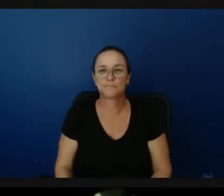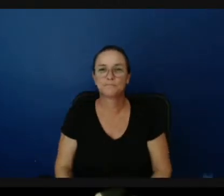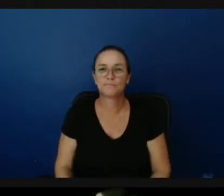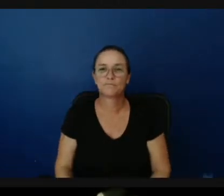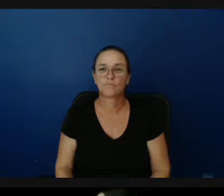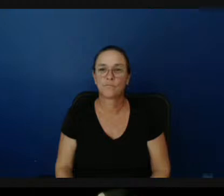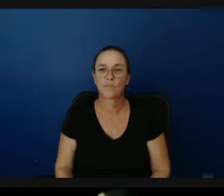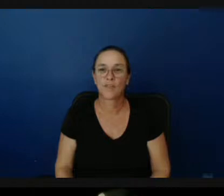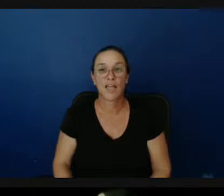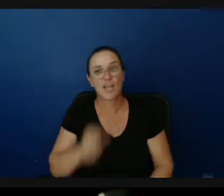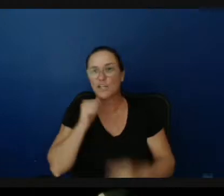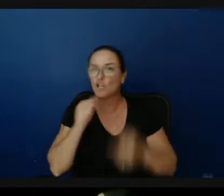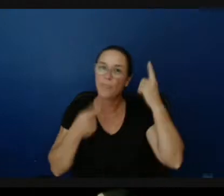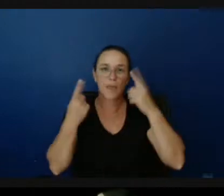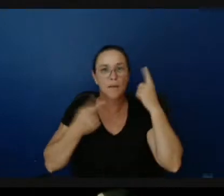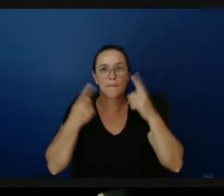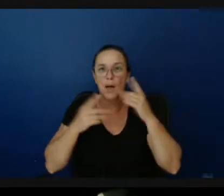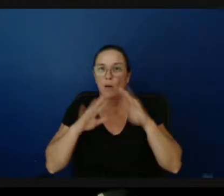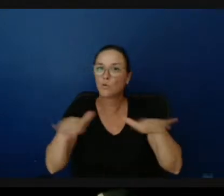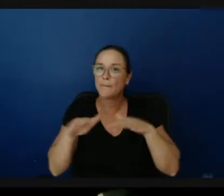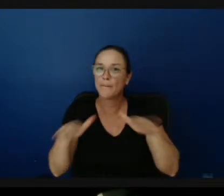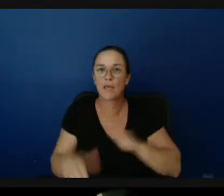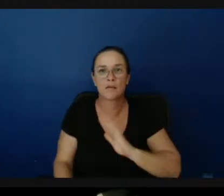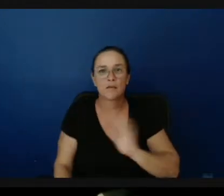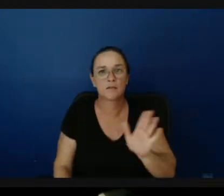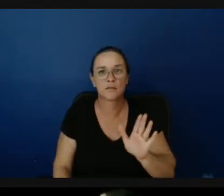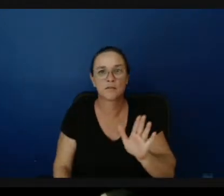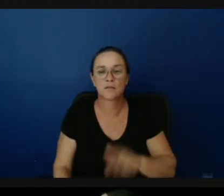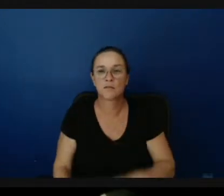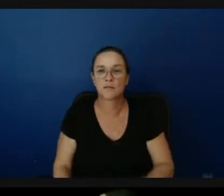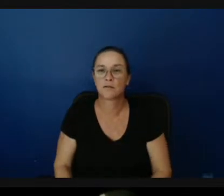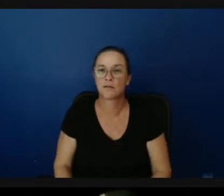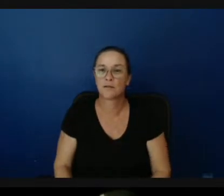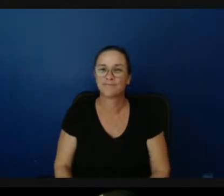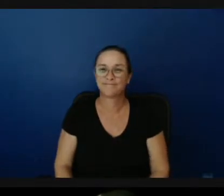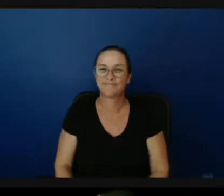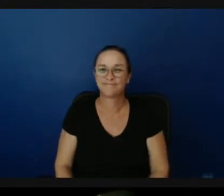Then don't think about swimming. That's don't. True.